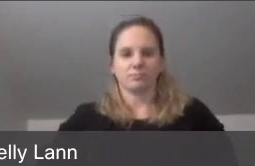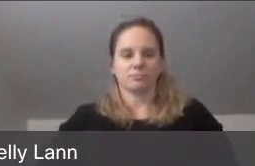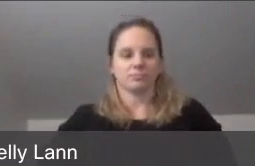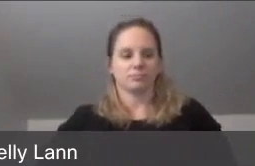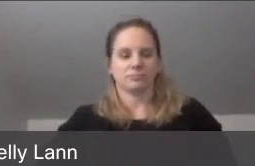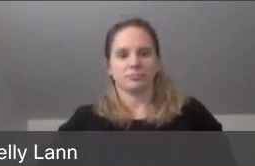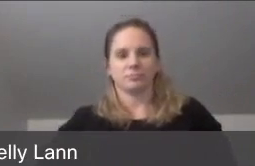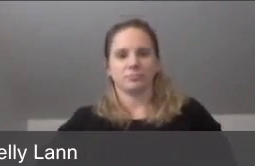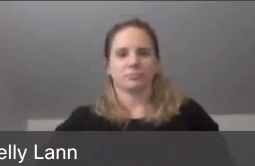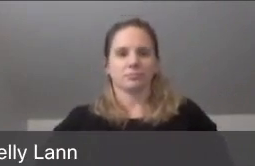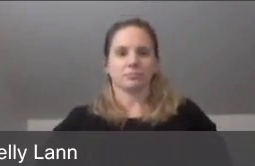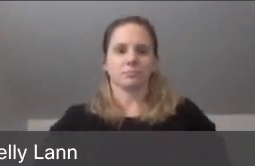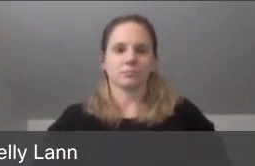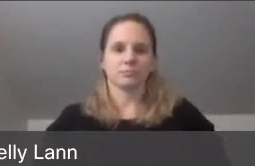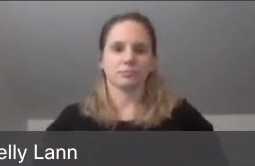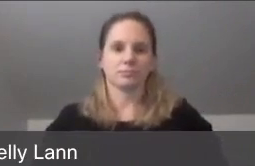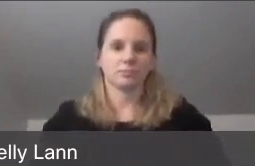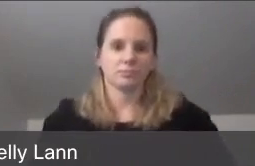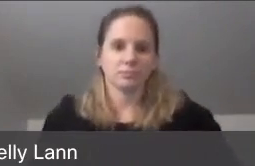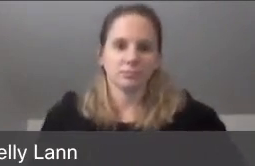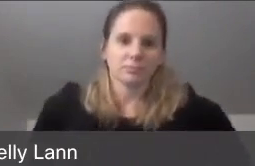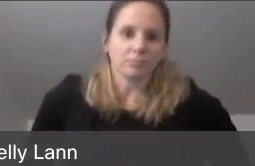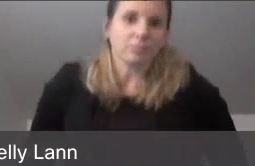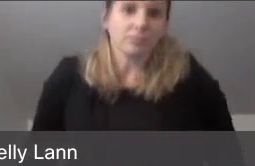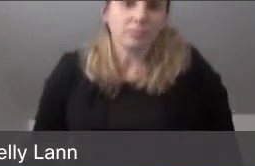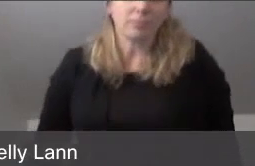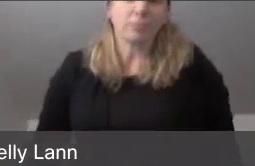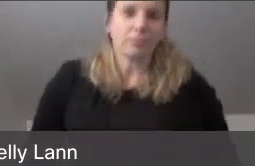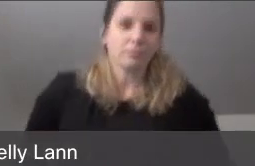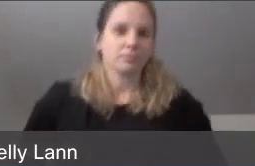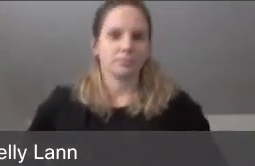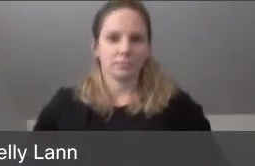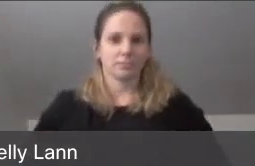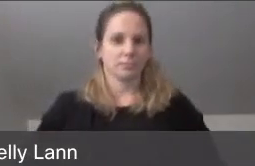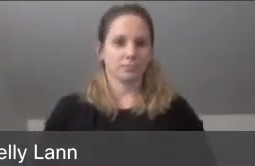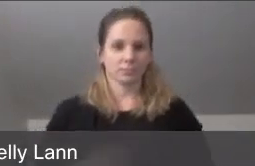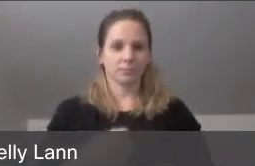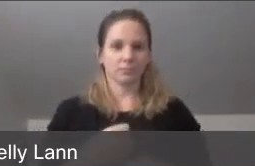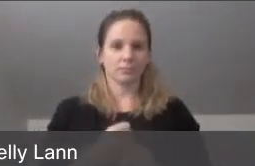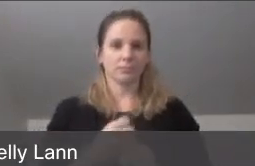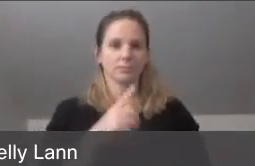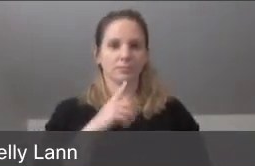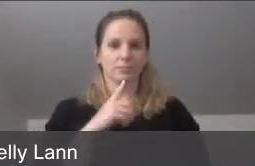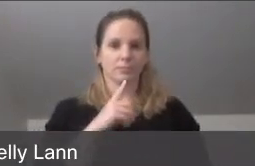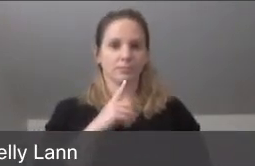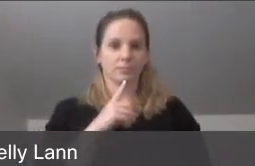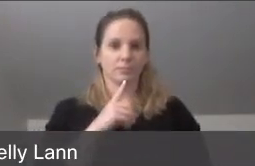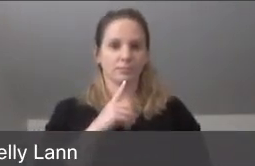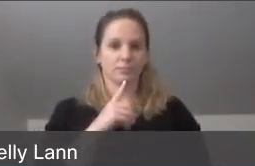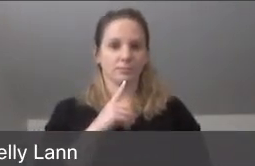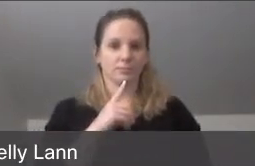are really important. And make sure that you know what your partner organizations are providing, and are they